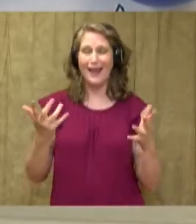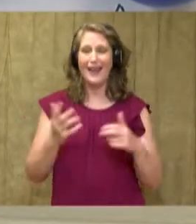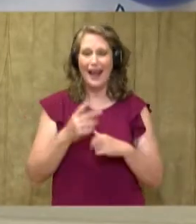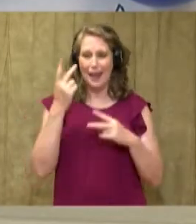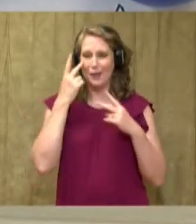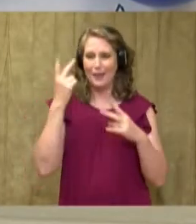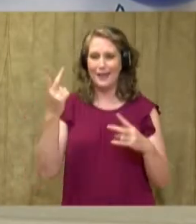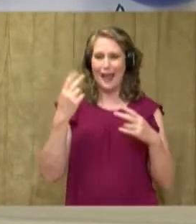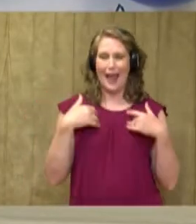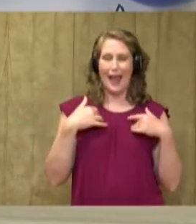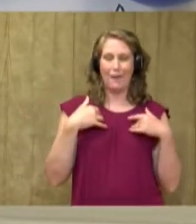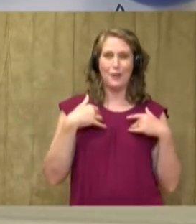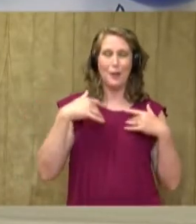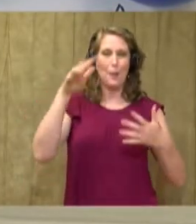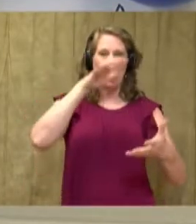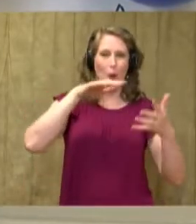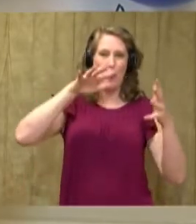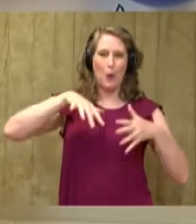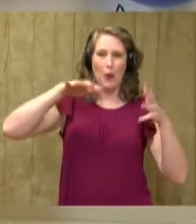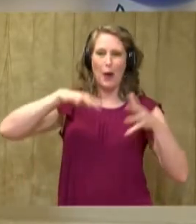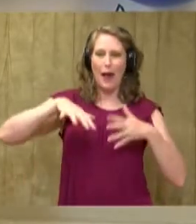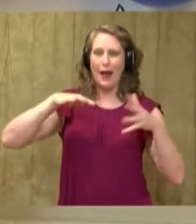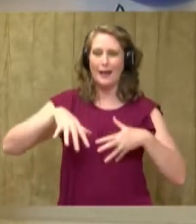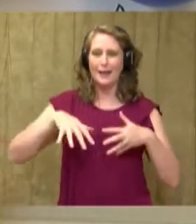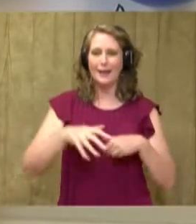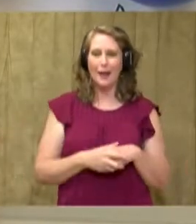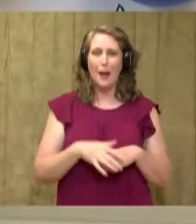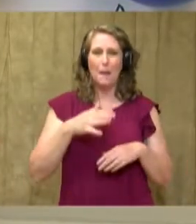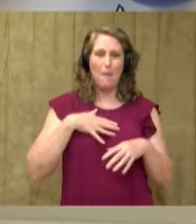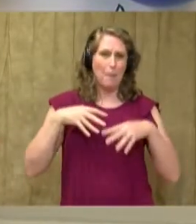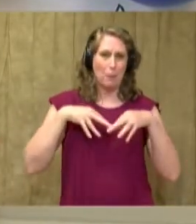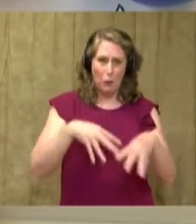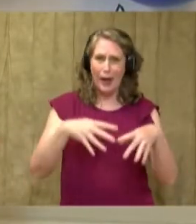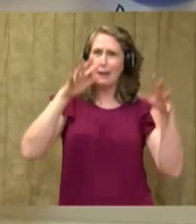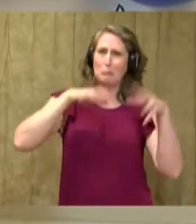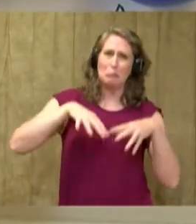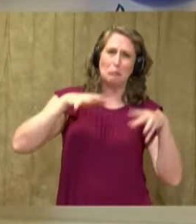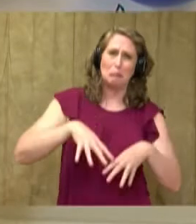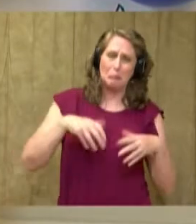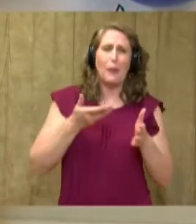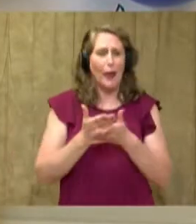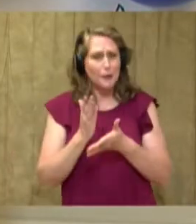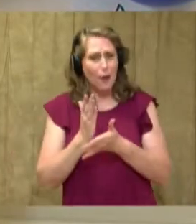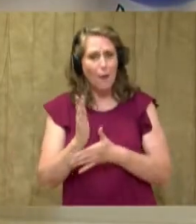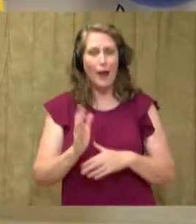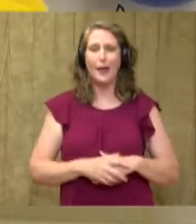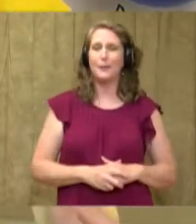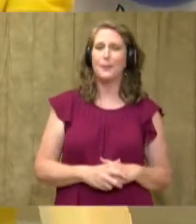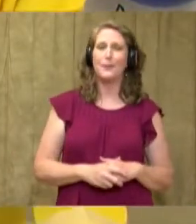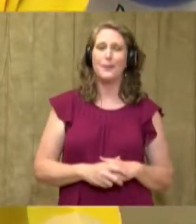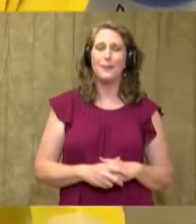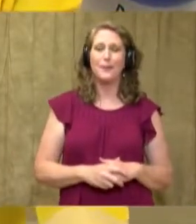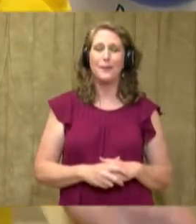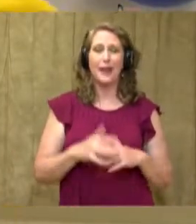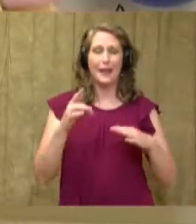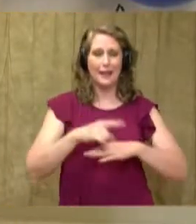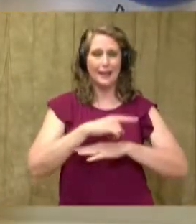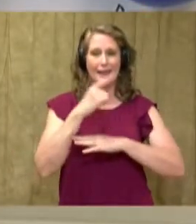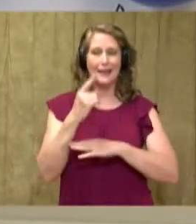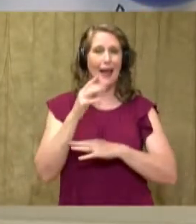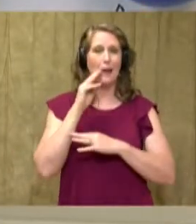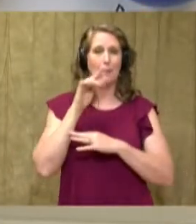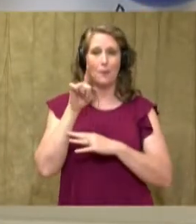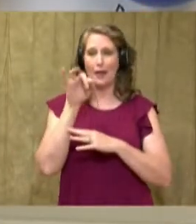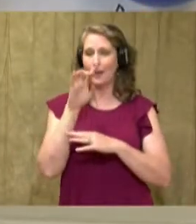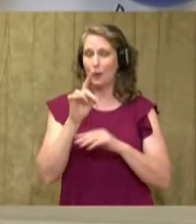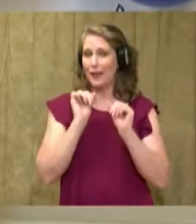you can see, I have some rain clouds here. It is raining on my parade today, but that's all right. So today, Miss Nolan is